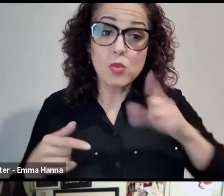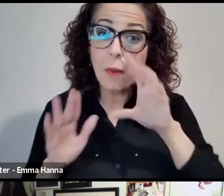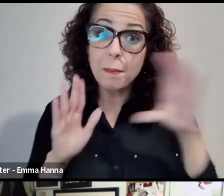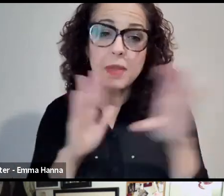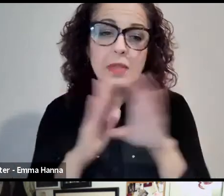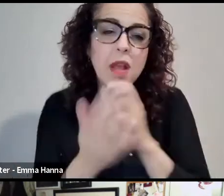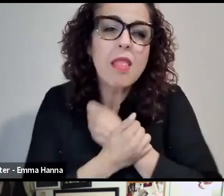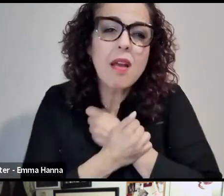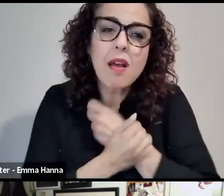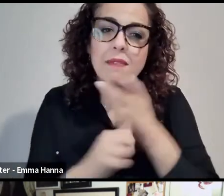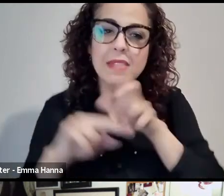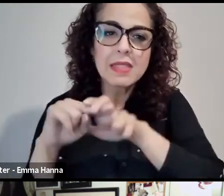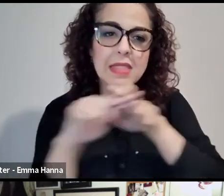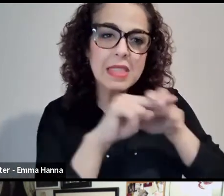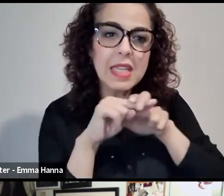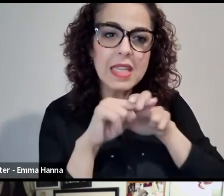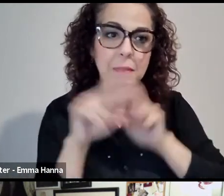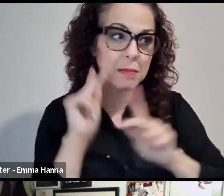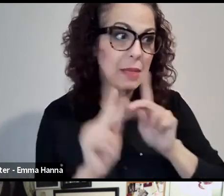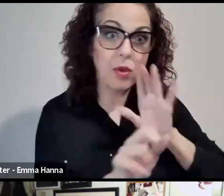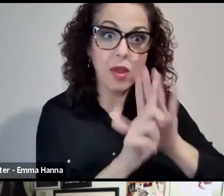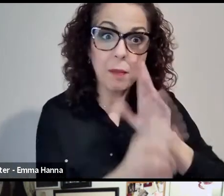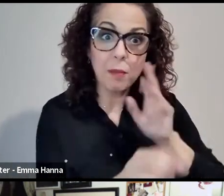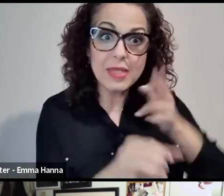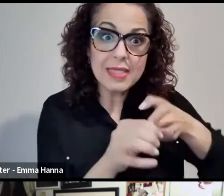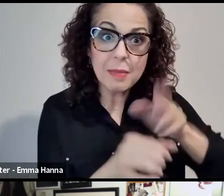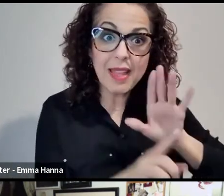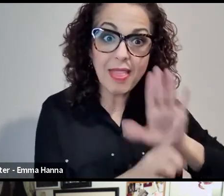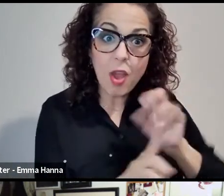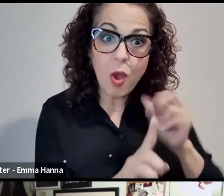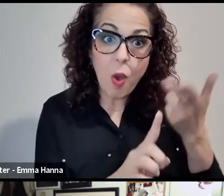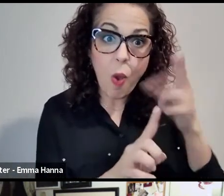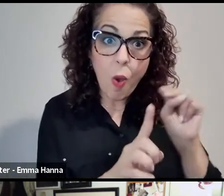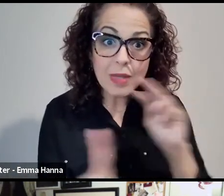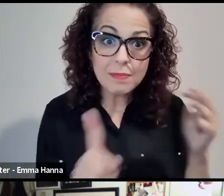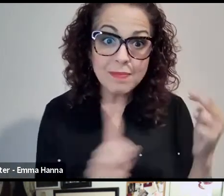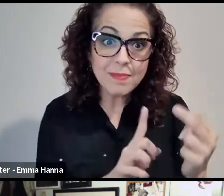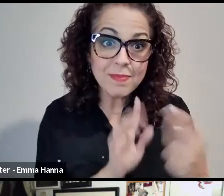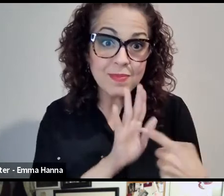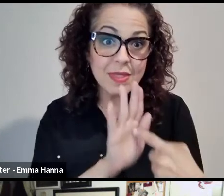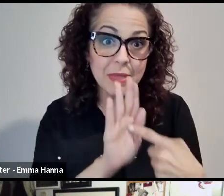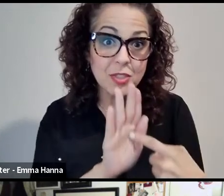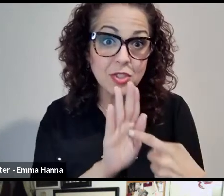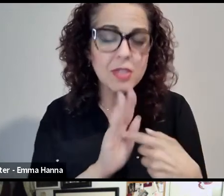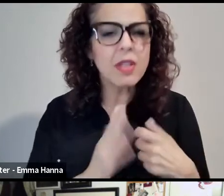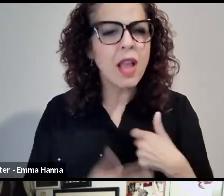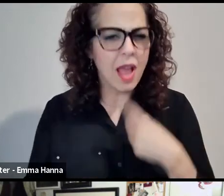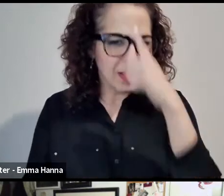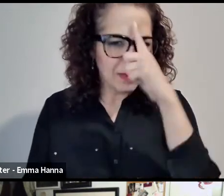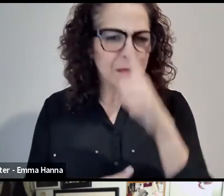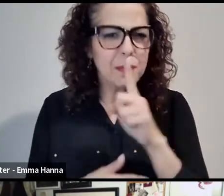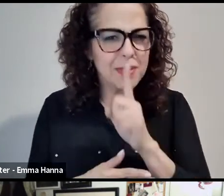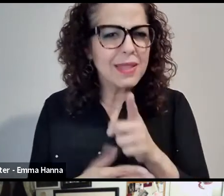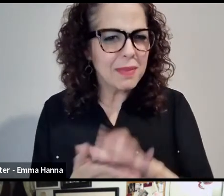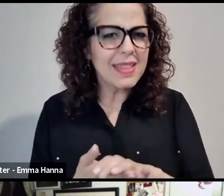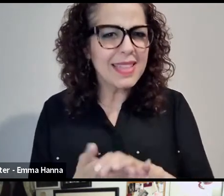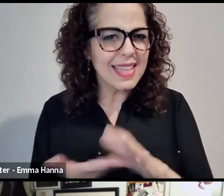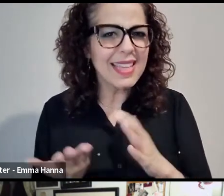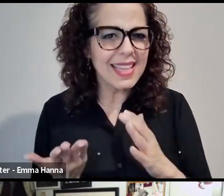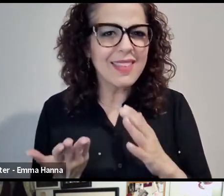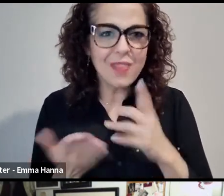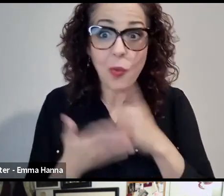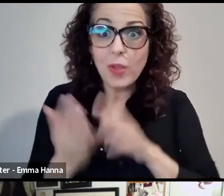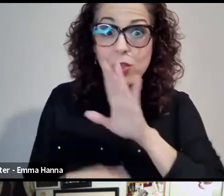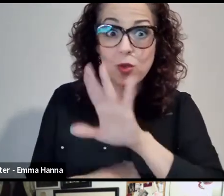subjects participating in their own depiction in some way. And I do think that's one of the really distinctive things about what you do